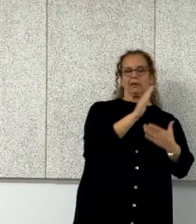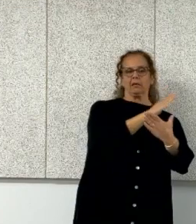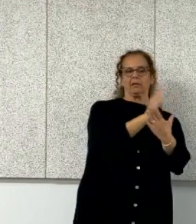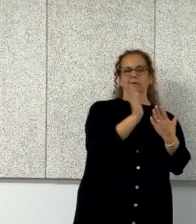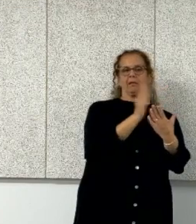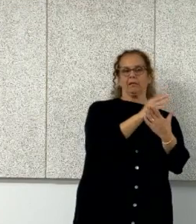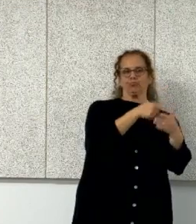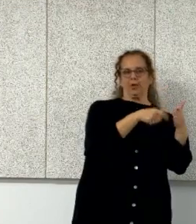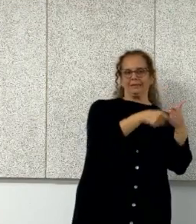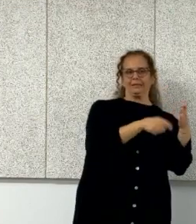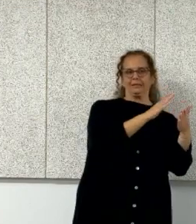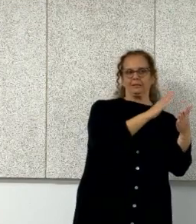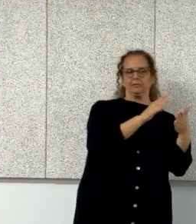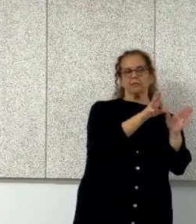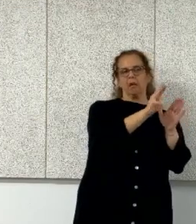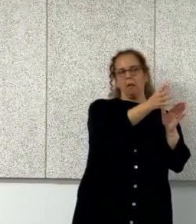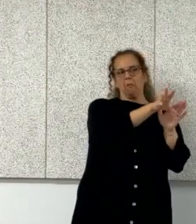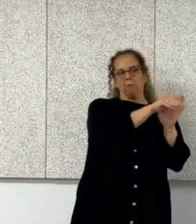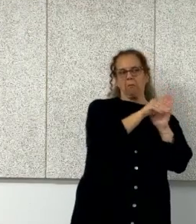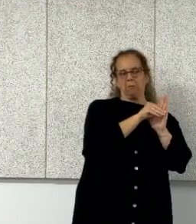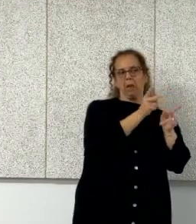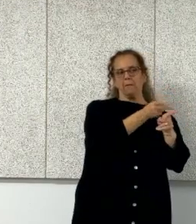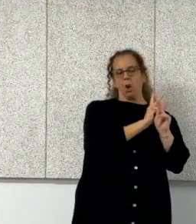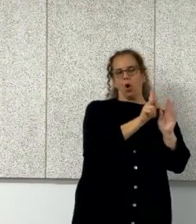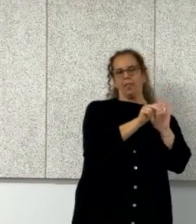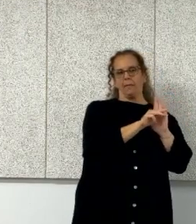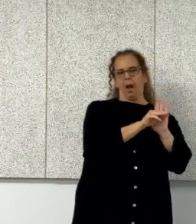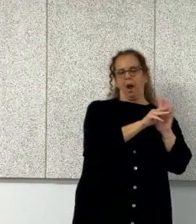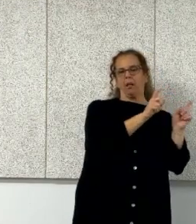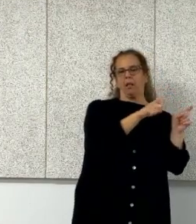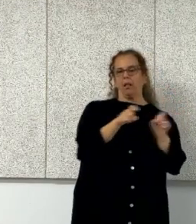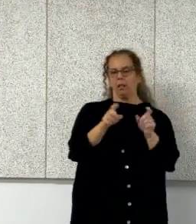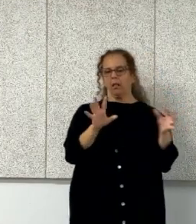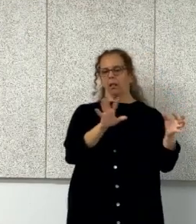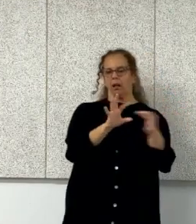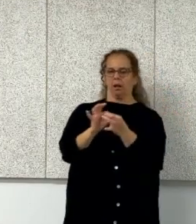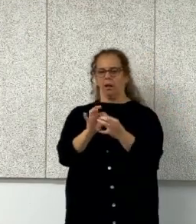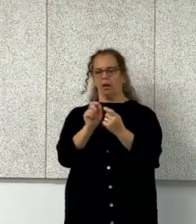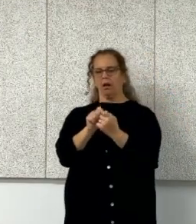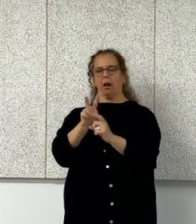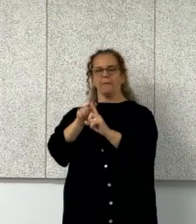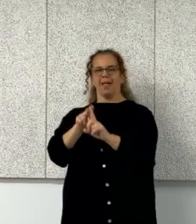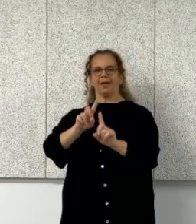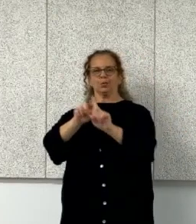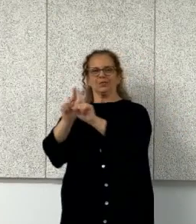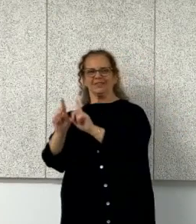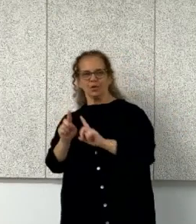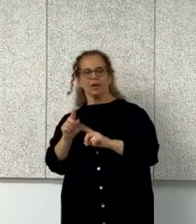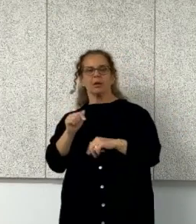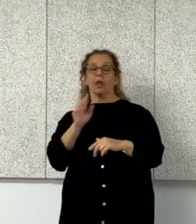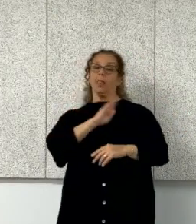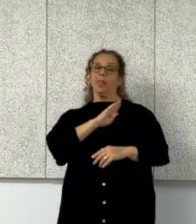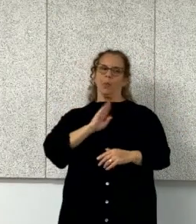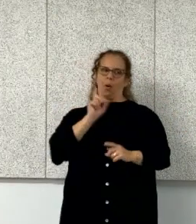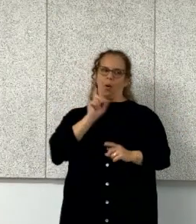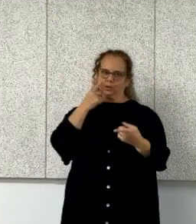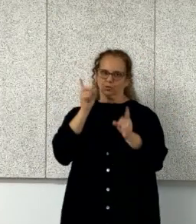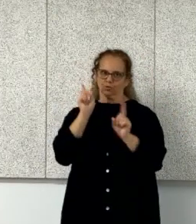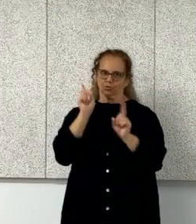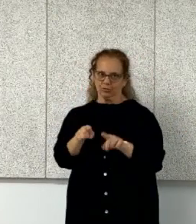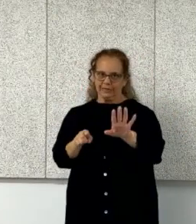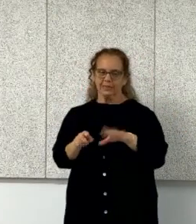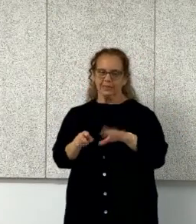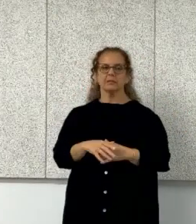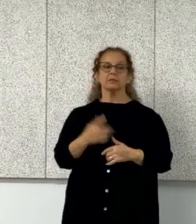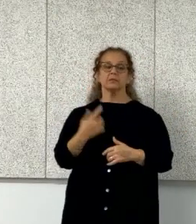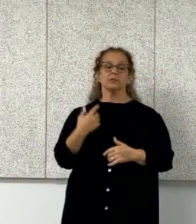a lot of support from our, you know, from the stakeholders inside of the organization, of course the board has to buy in. We said, let's take